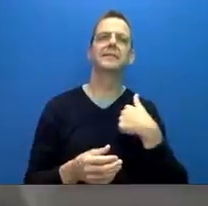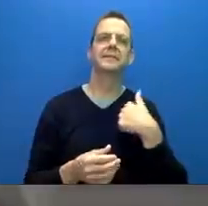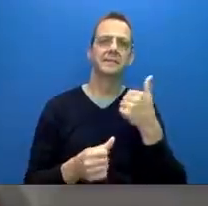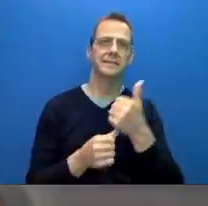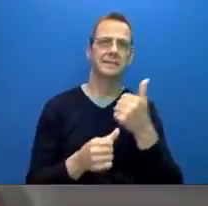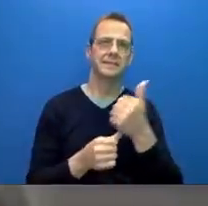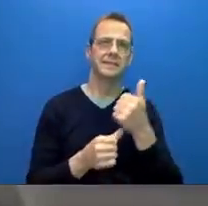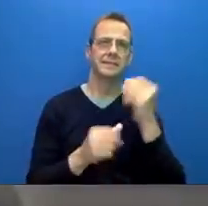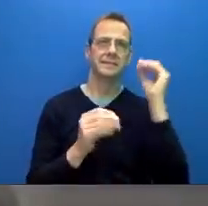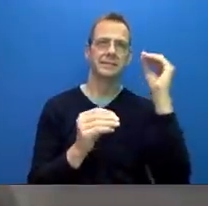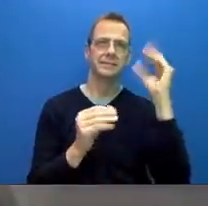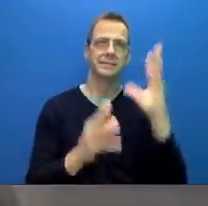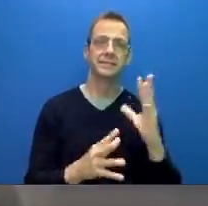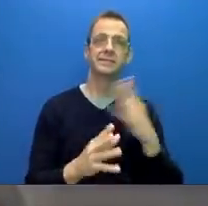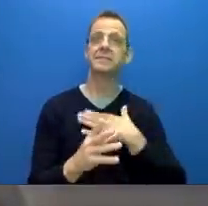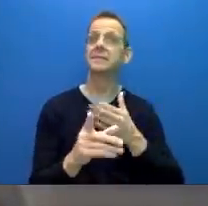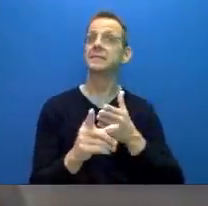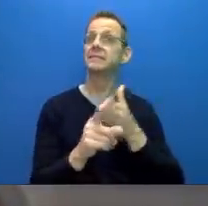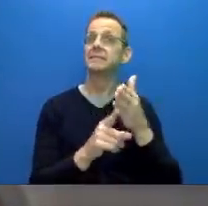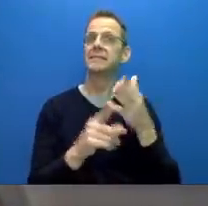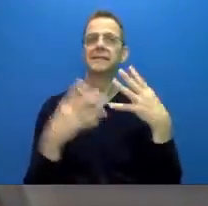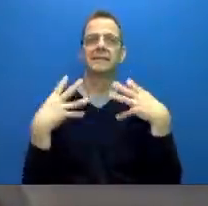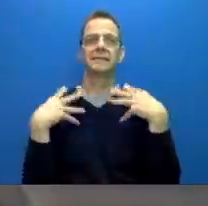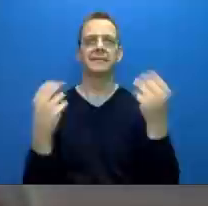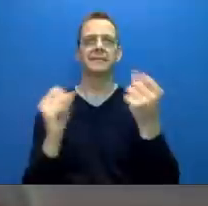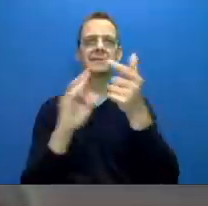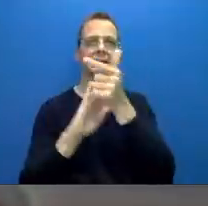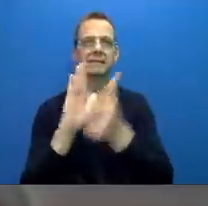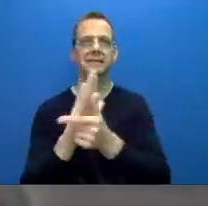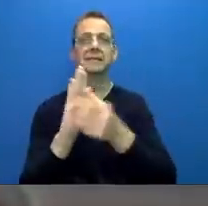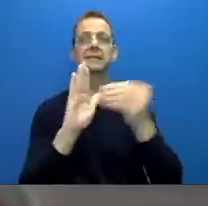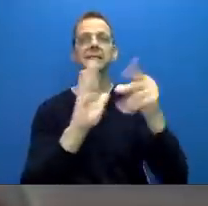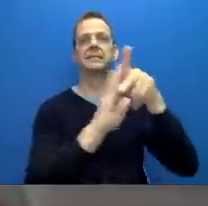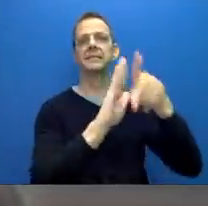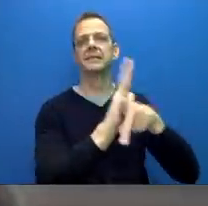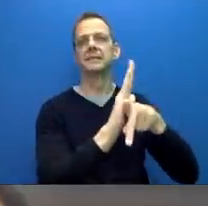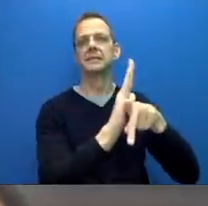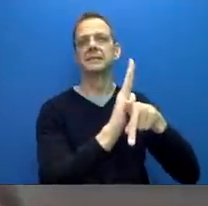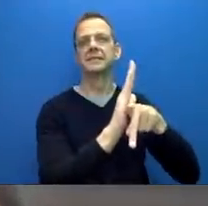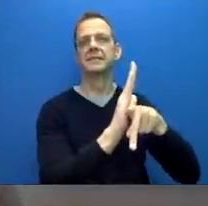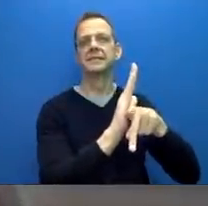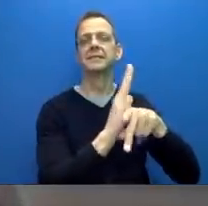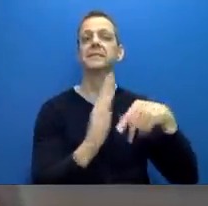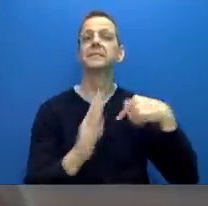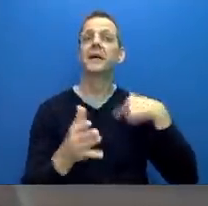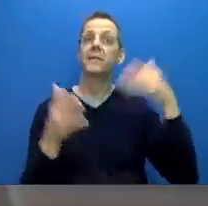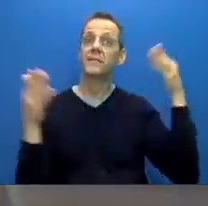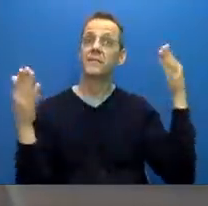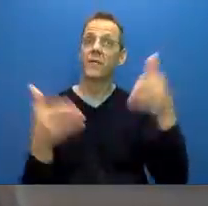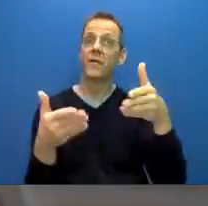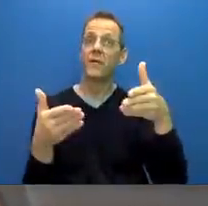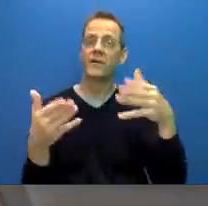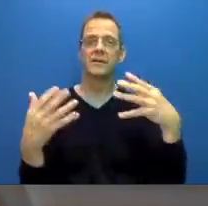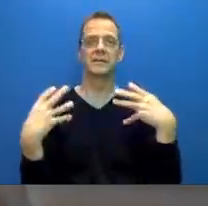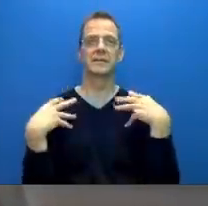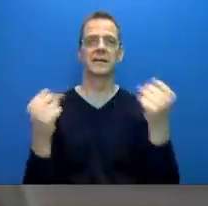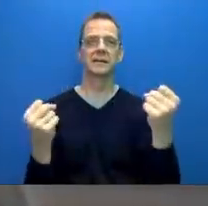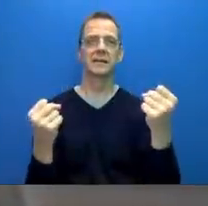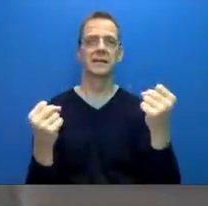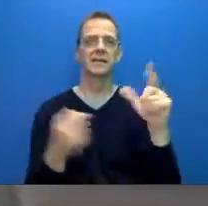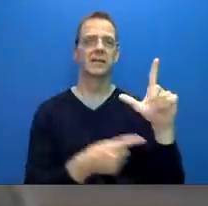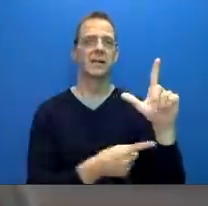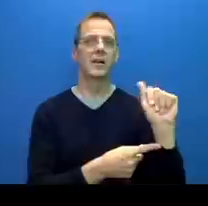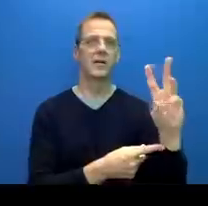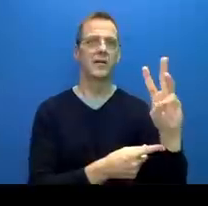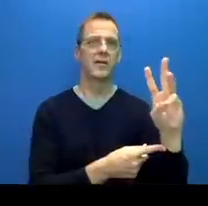research is health law and policy, with a focus on public health law and a more recent focus on COVID-19